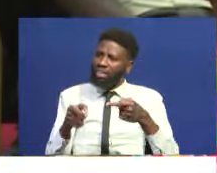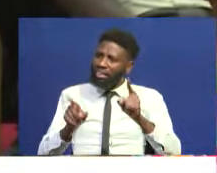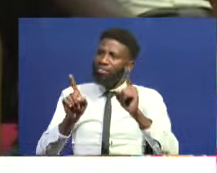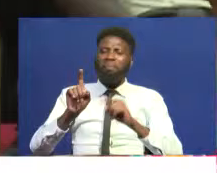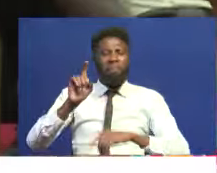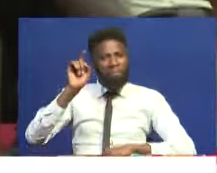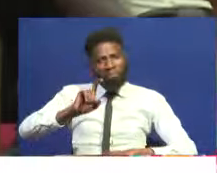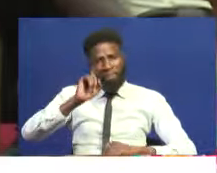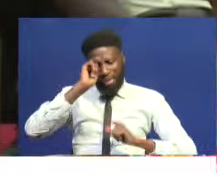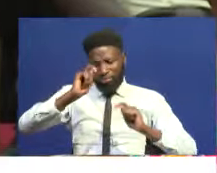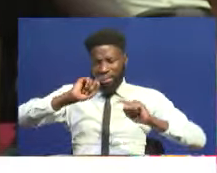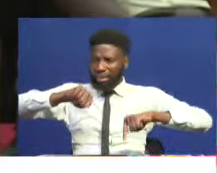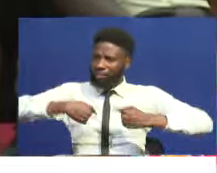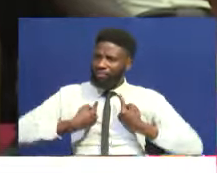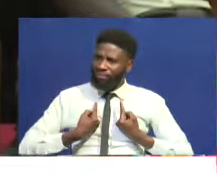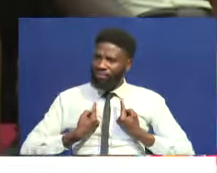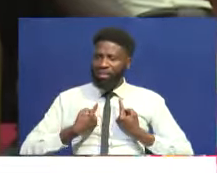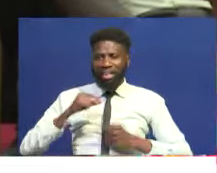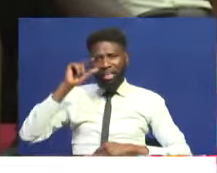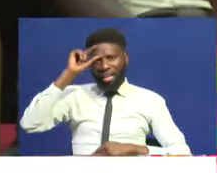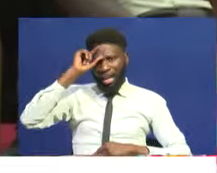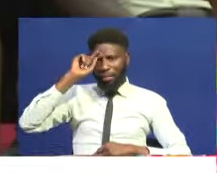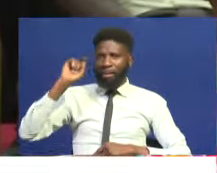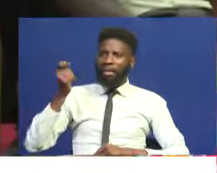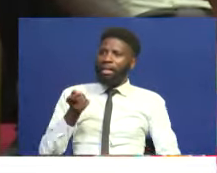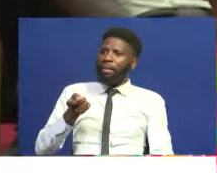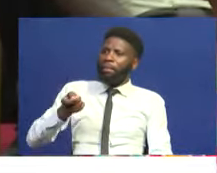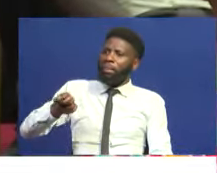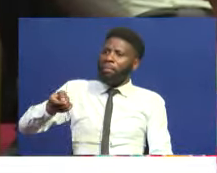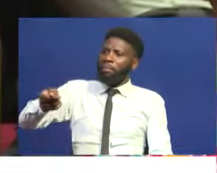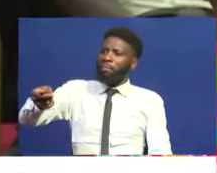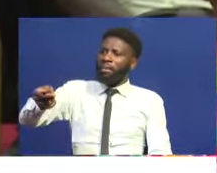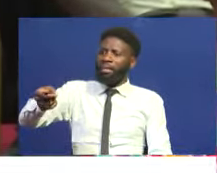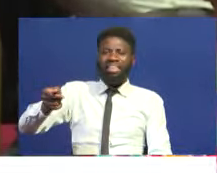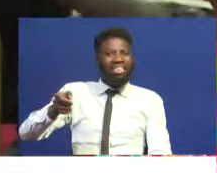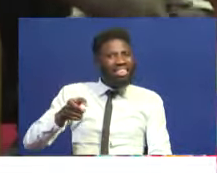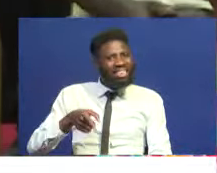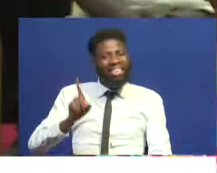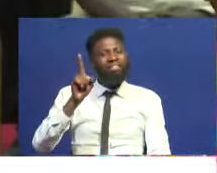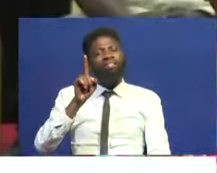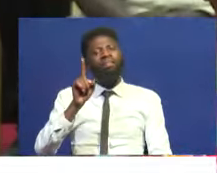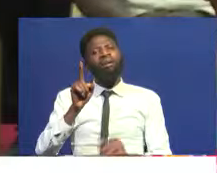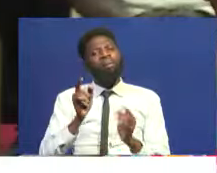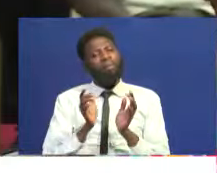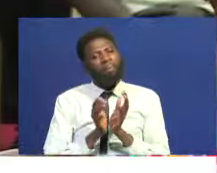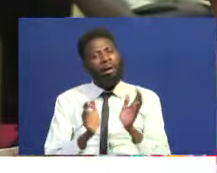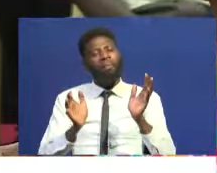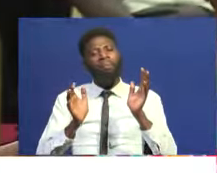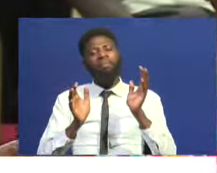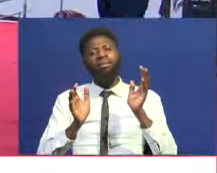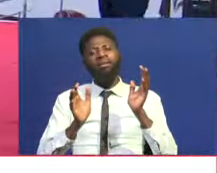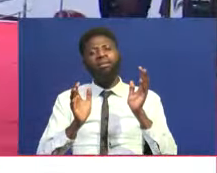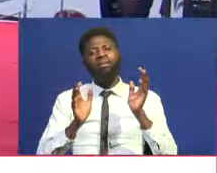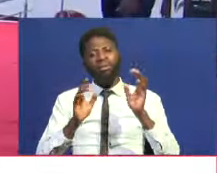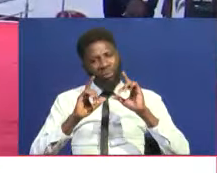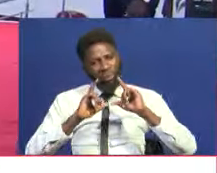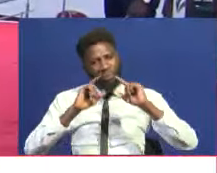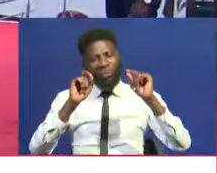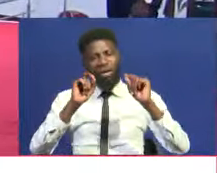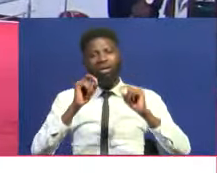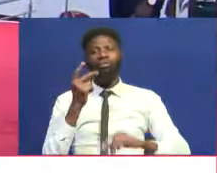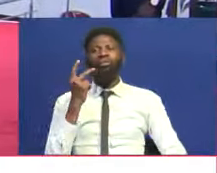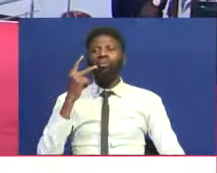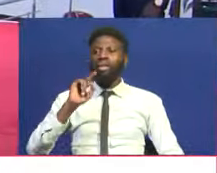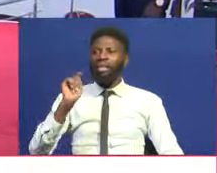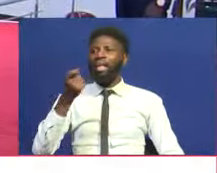self-respecting, paid for by the government of Kenya, how can they go and tell the country that 200 Kenyans had been killed, which was